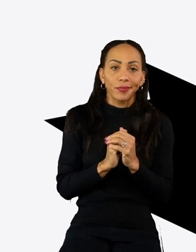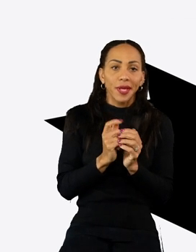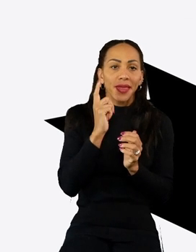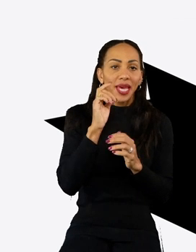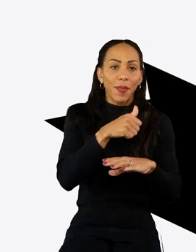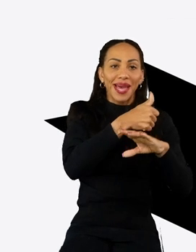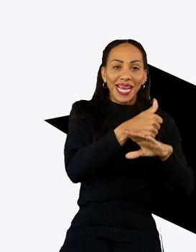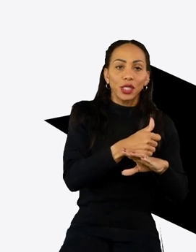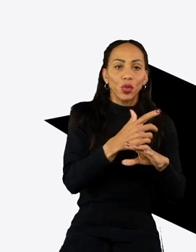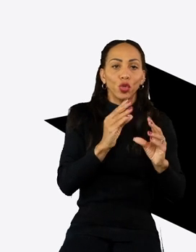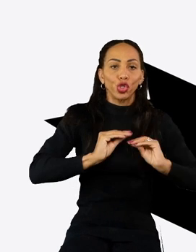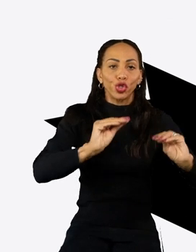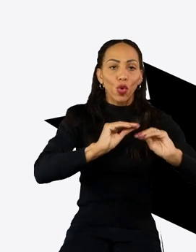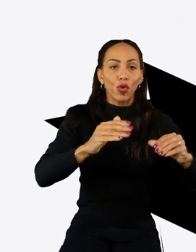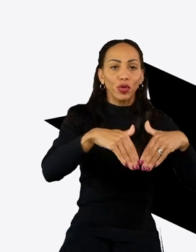and BOP might be needing.